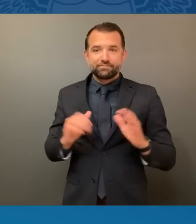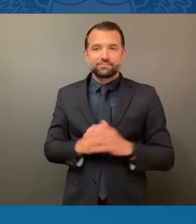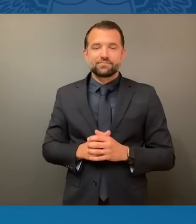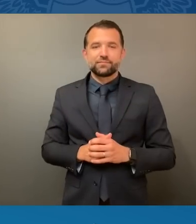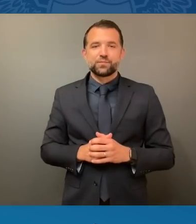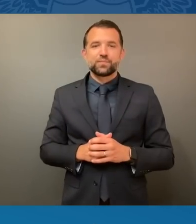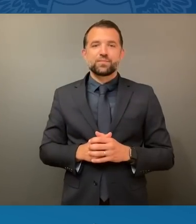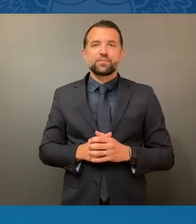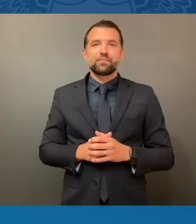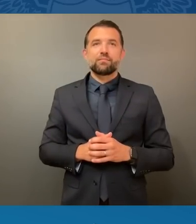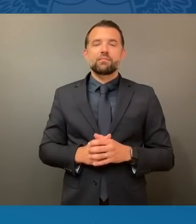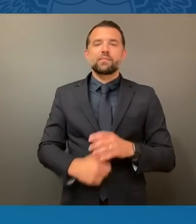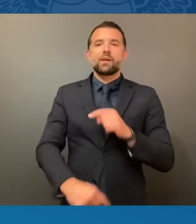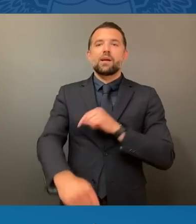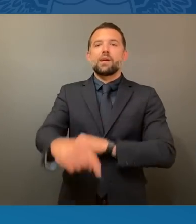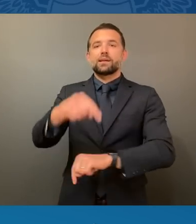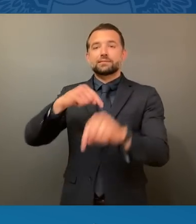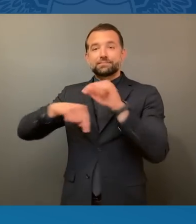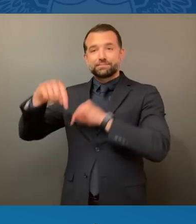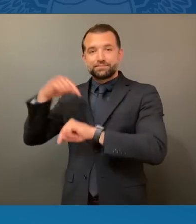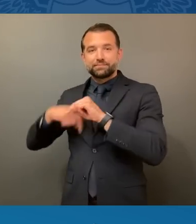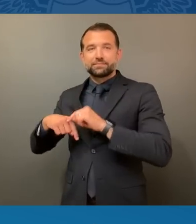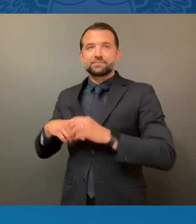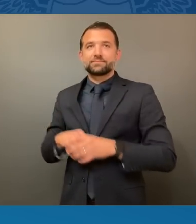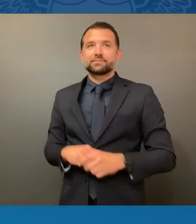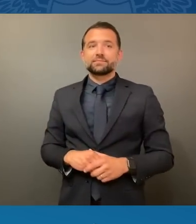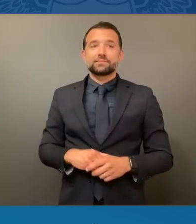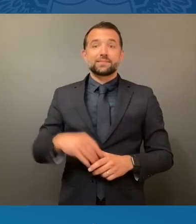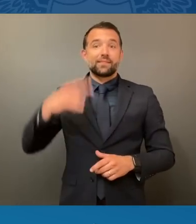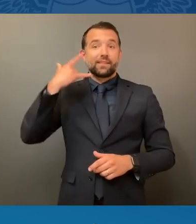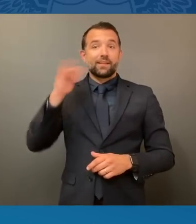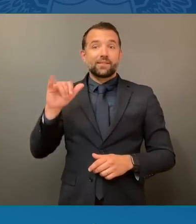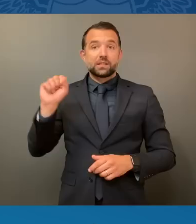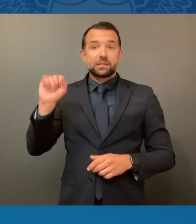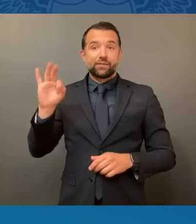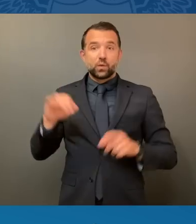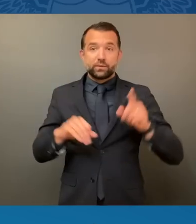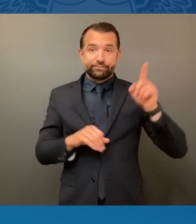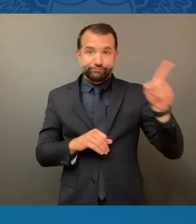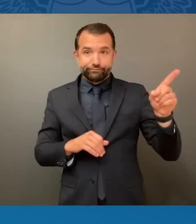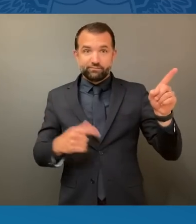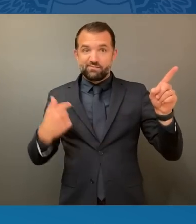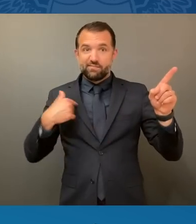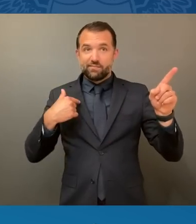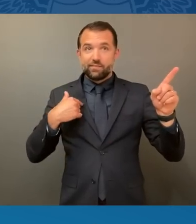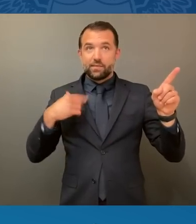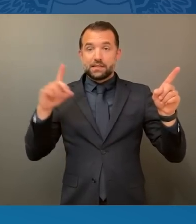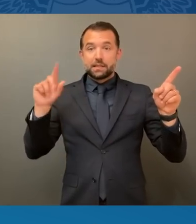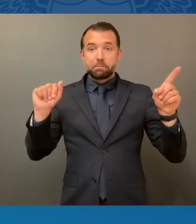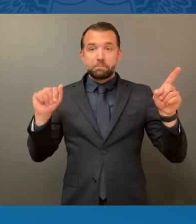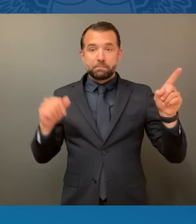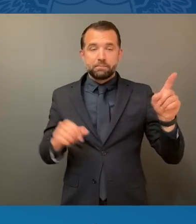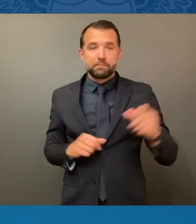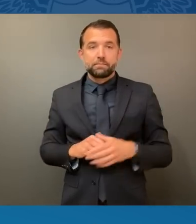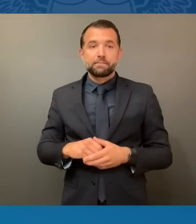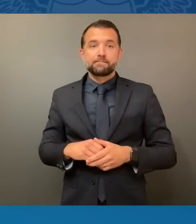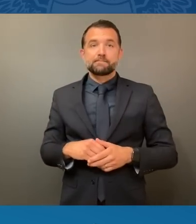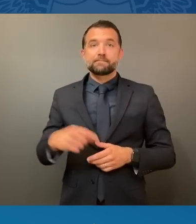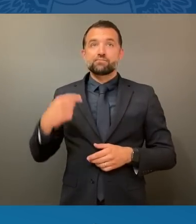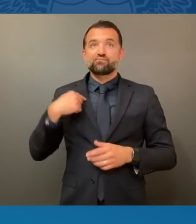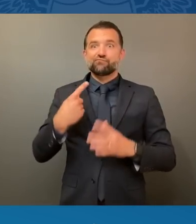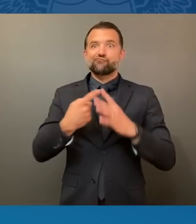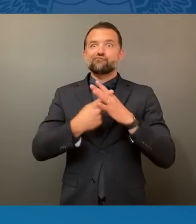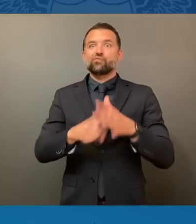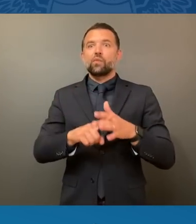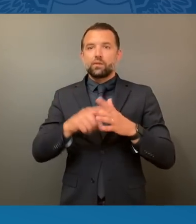back when I was actually DA of San Francisco, I started to look into the issue of post-traumatic stress disorder